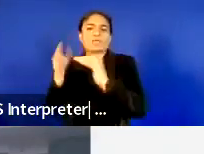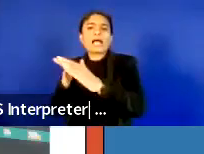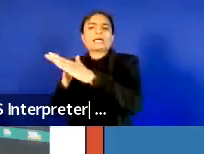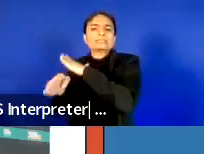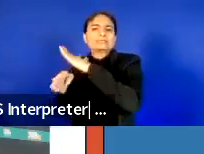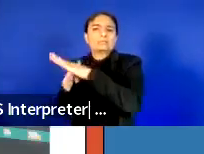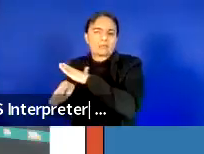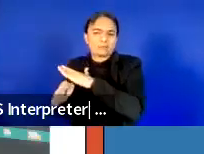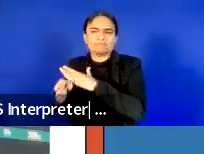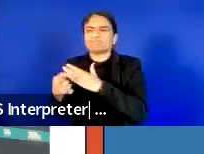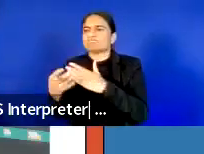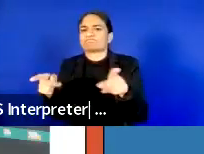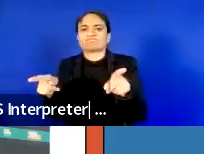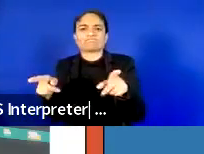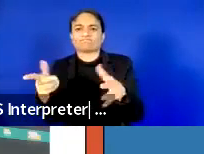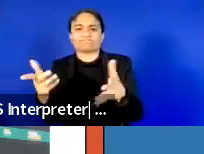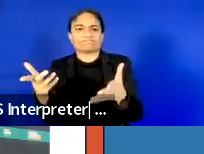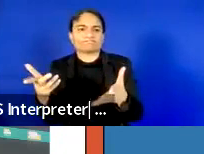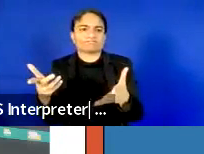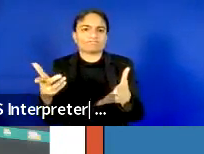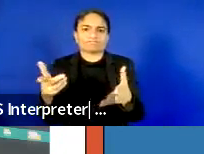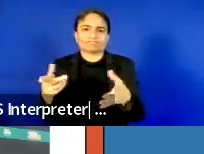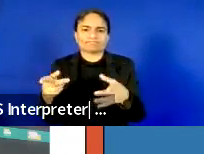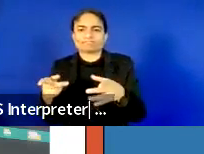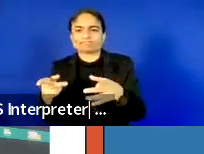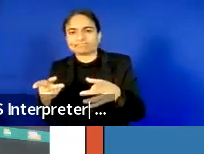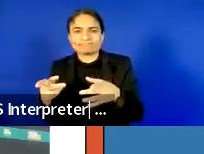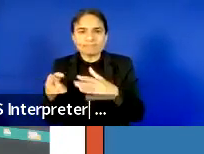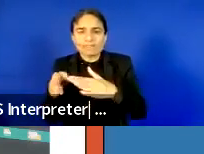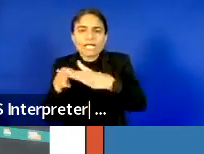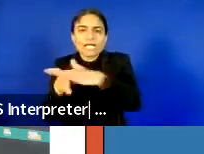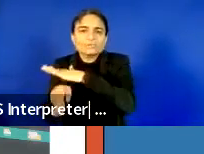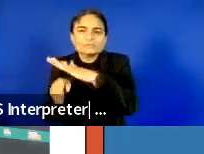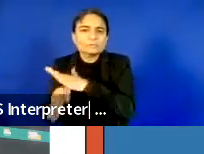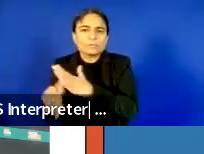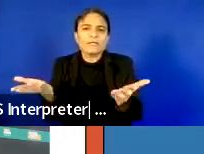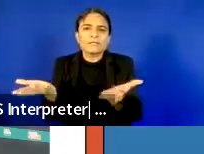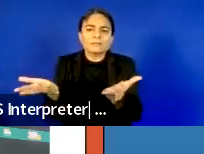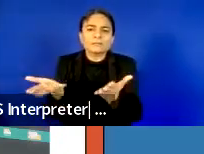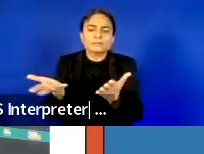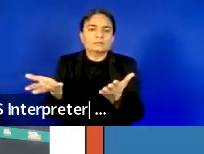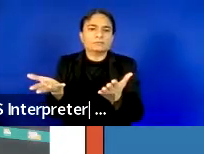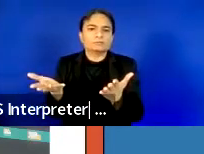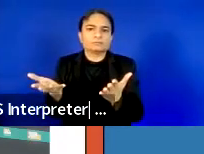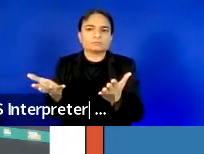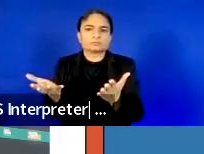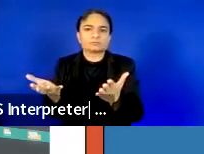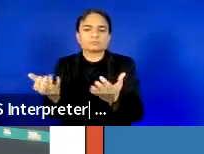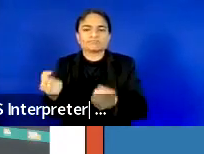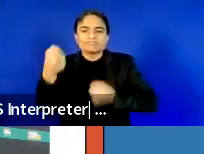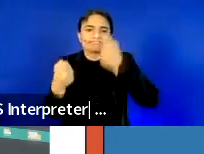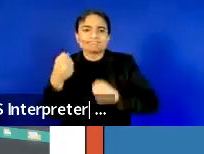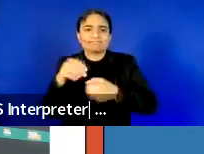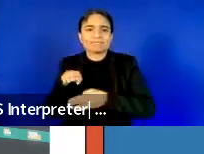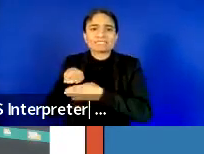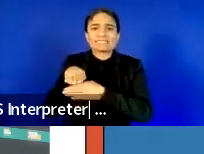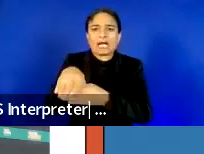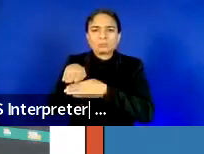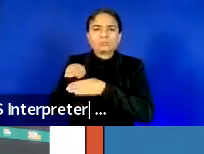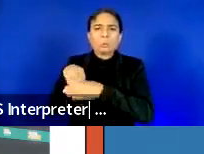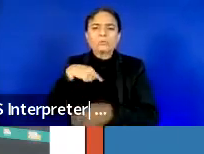please. Yeah. So in terms of communication access, as mentioned, there was really